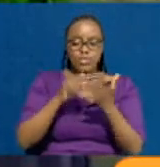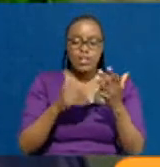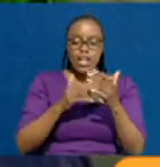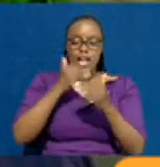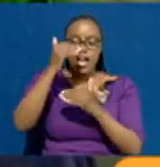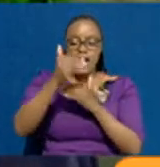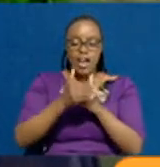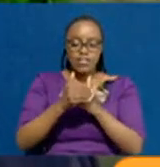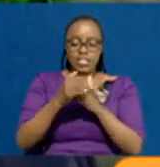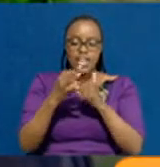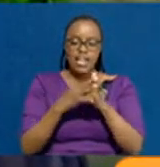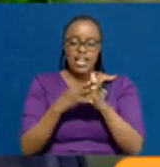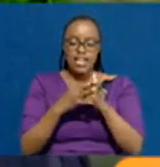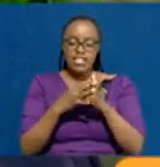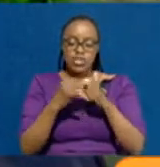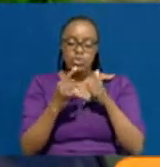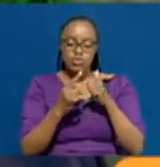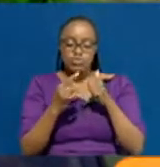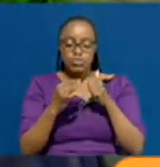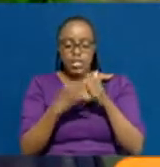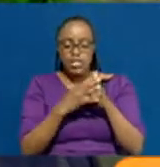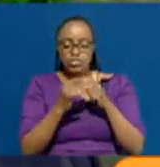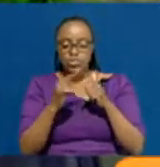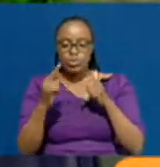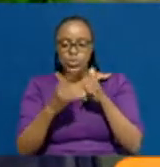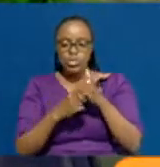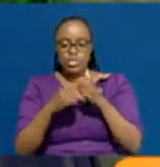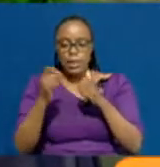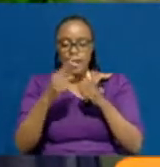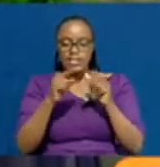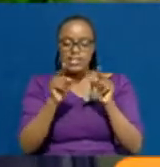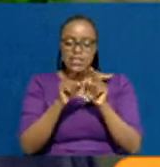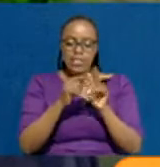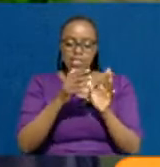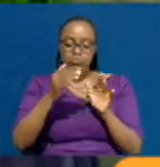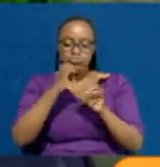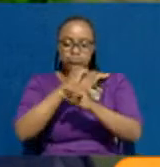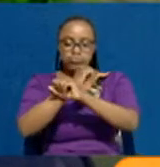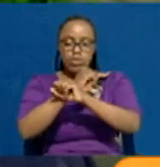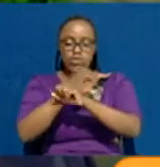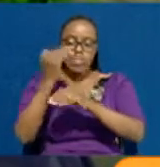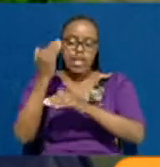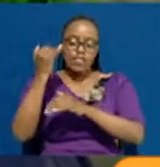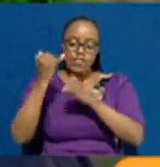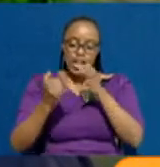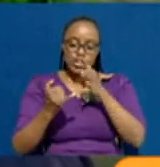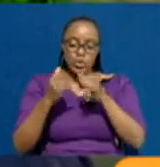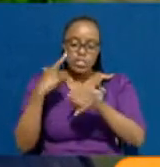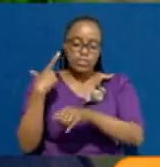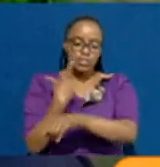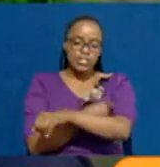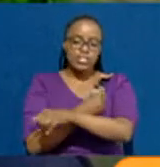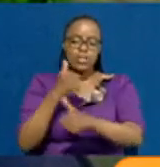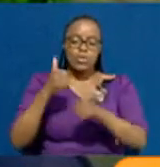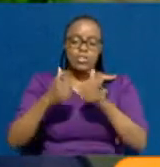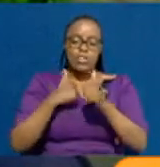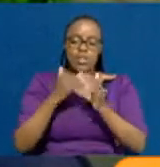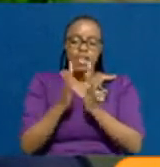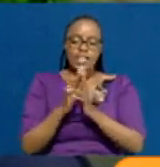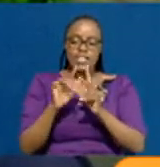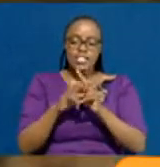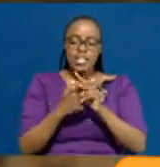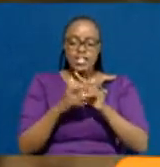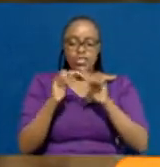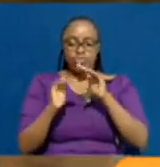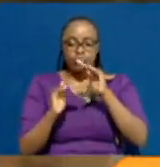after 6 to 8 months, the immunity that you get from the last dose of vaccination starts going